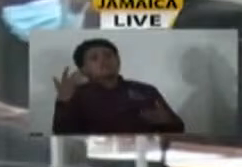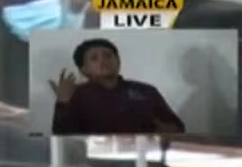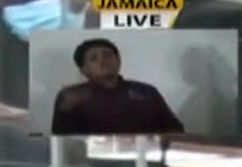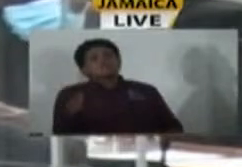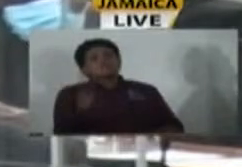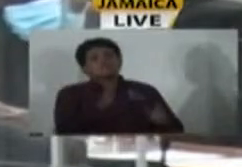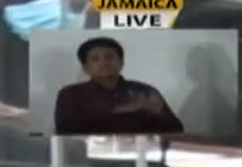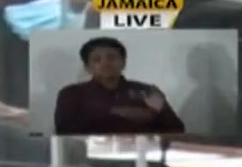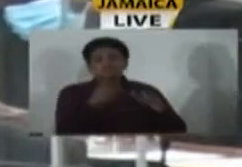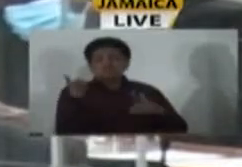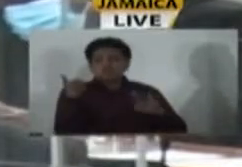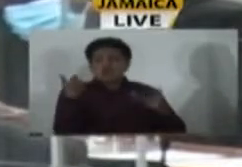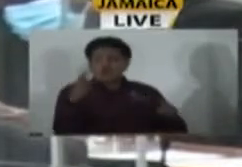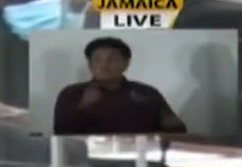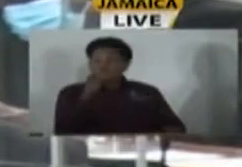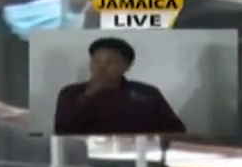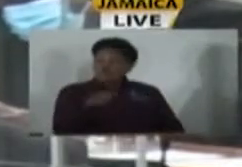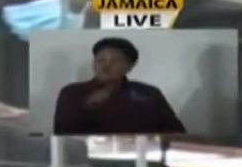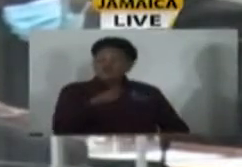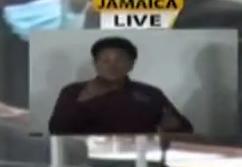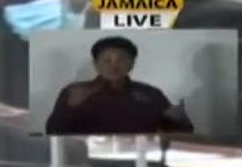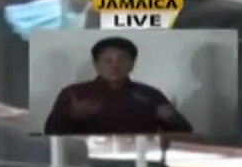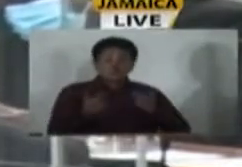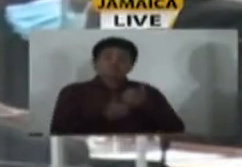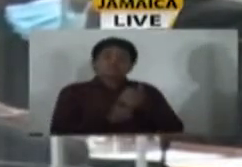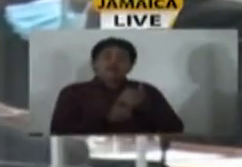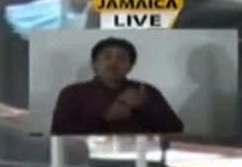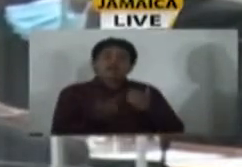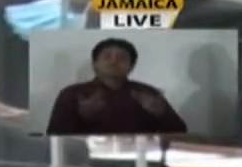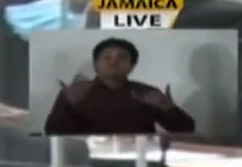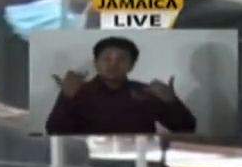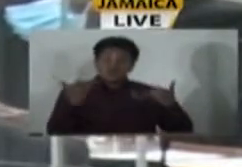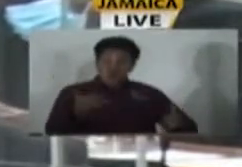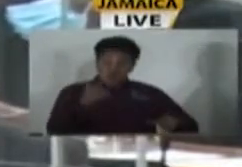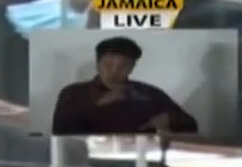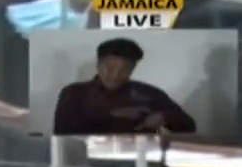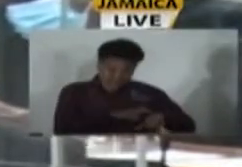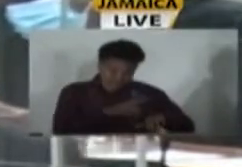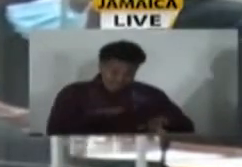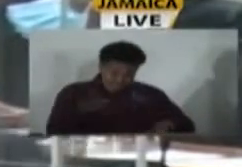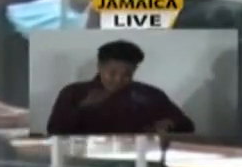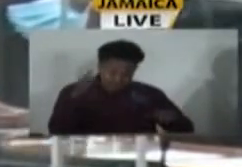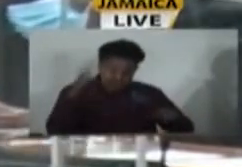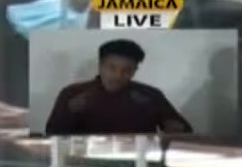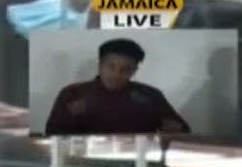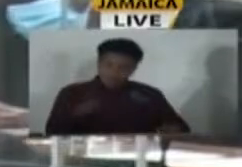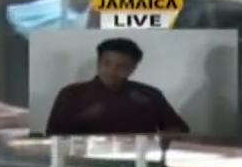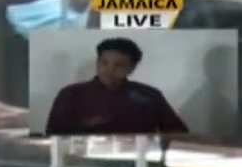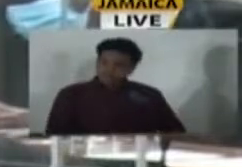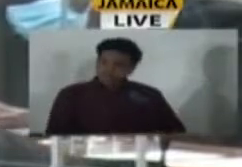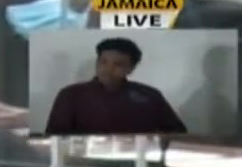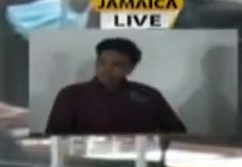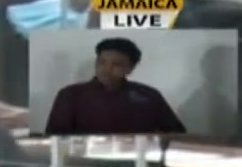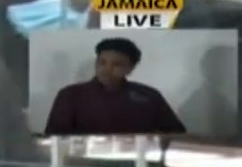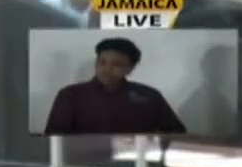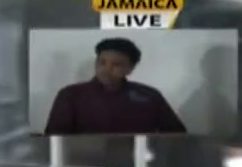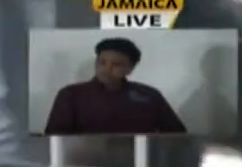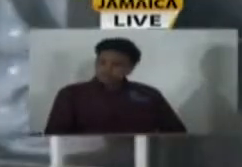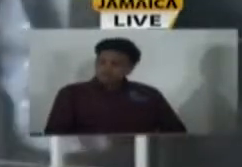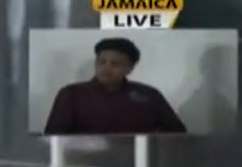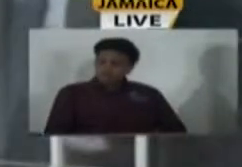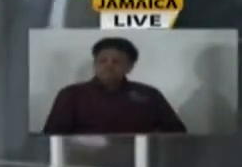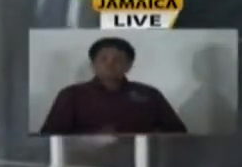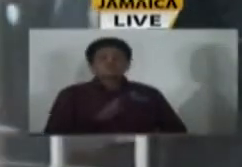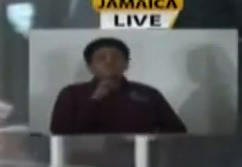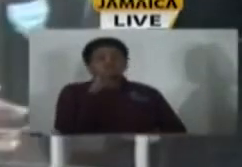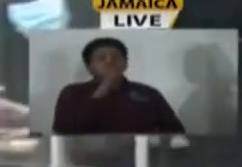Speaker, and who at this point in time, is hindering the efforts